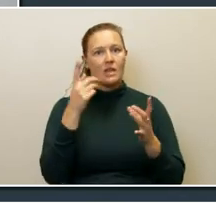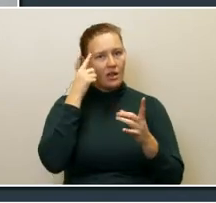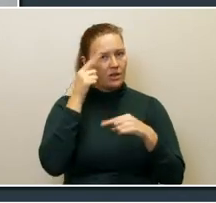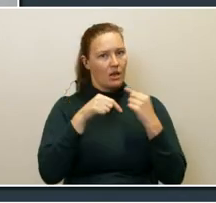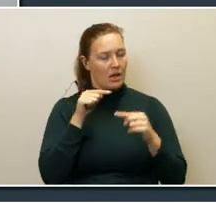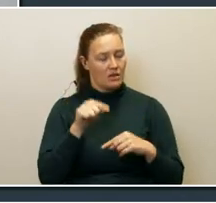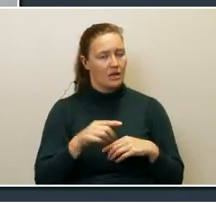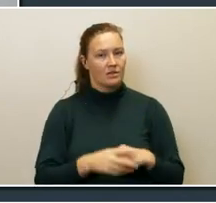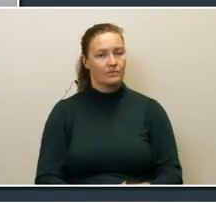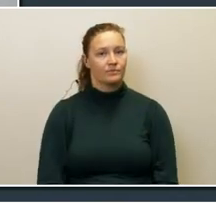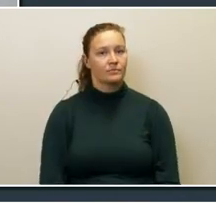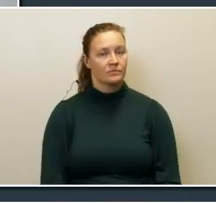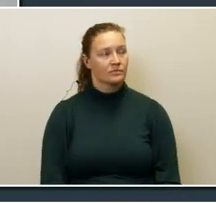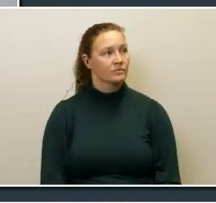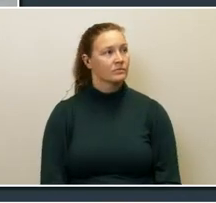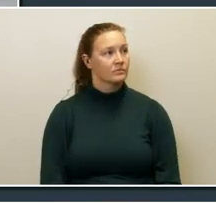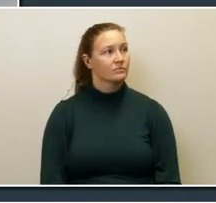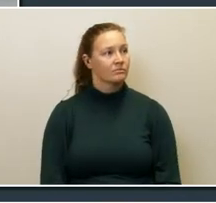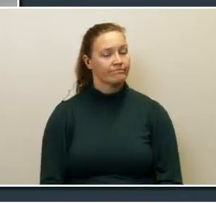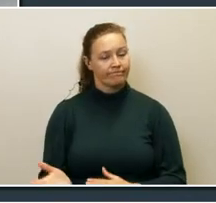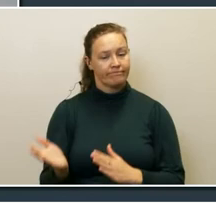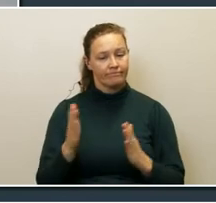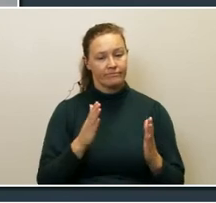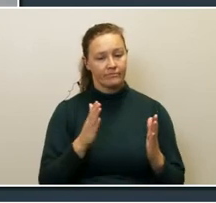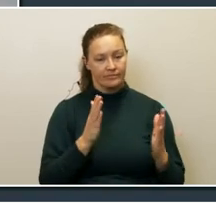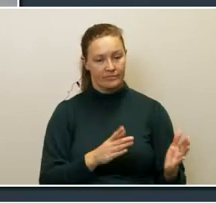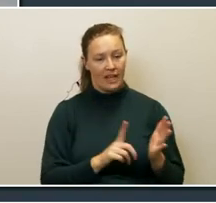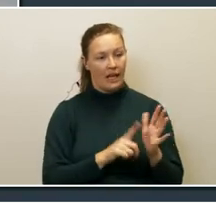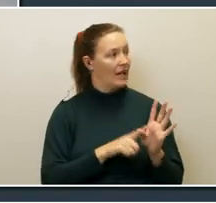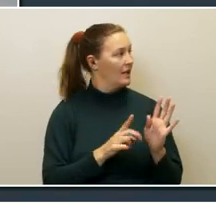thinking seriously about those issues. So on to Lynn.